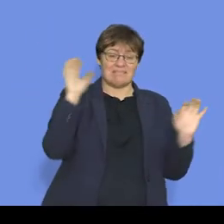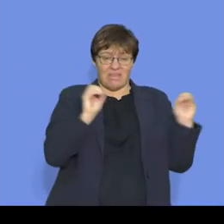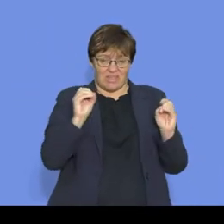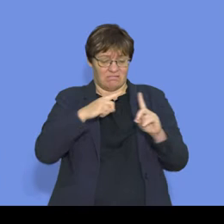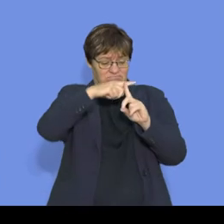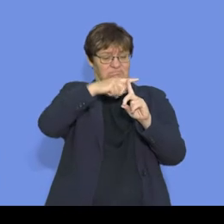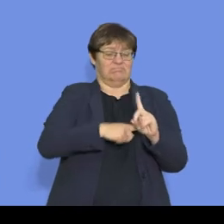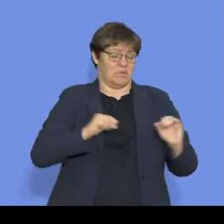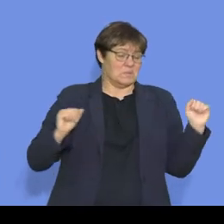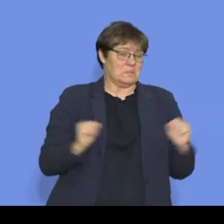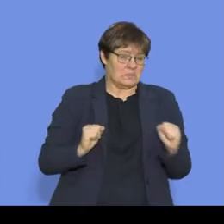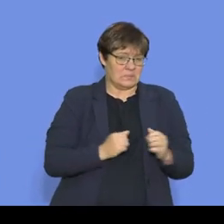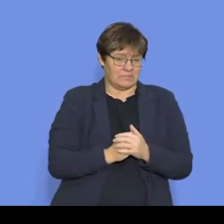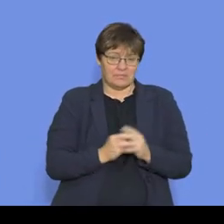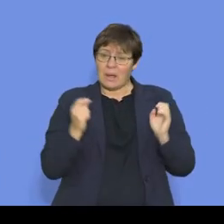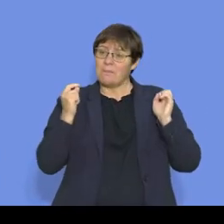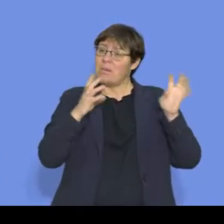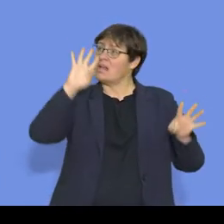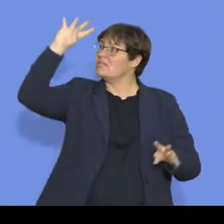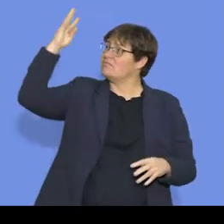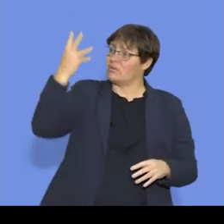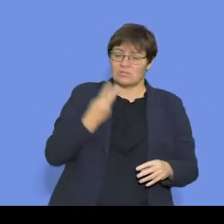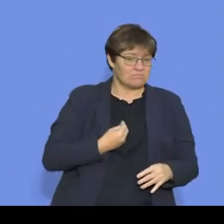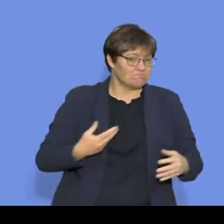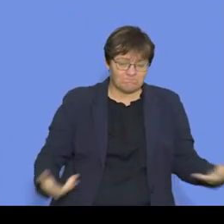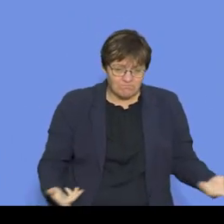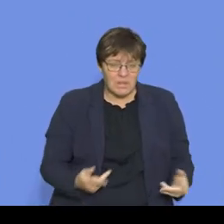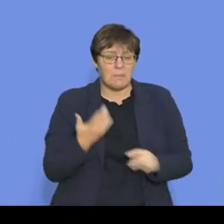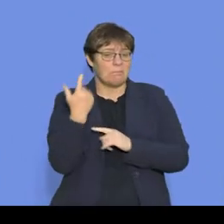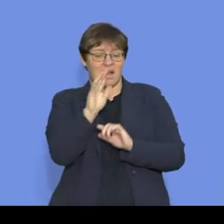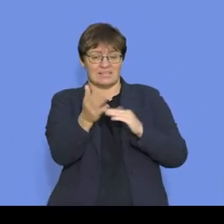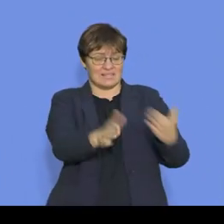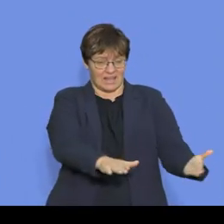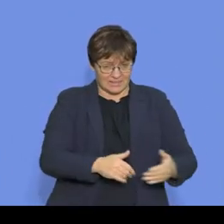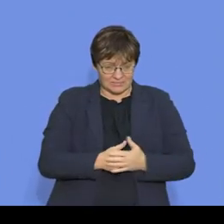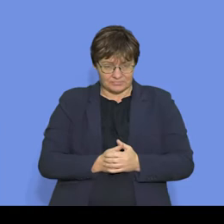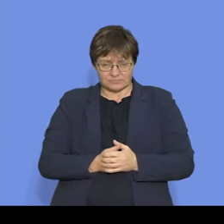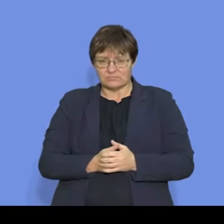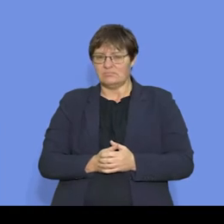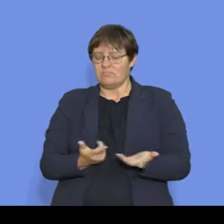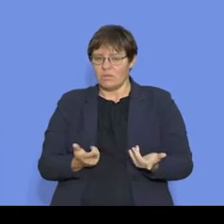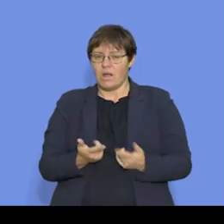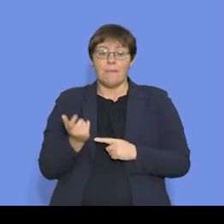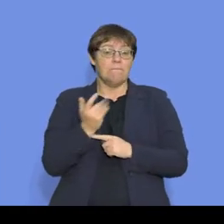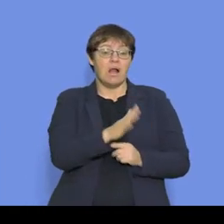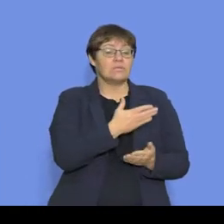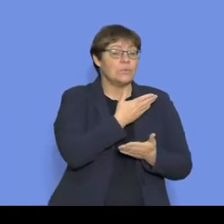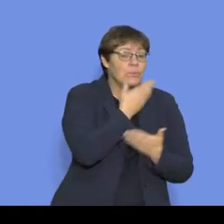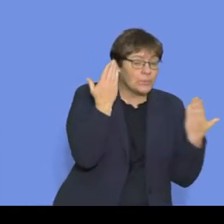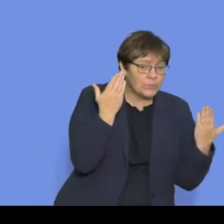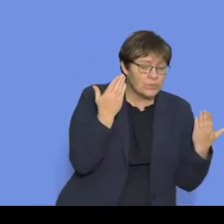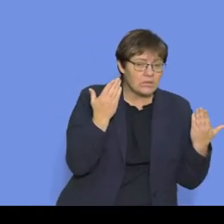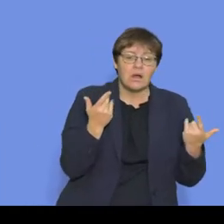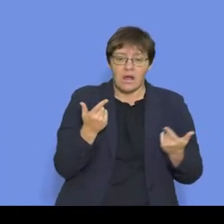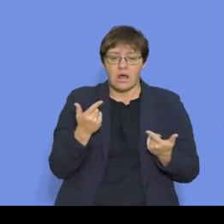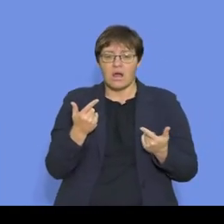sunlight, death of plants because they couldn't photosynthesize, and because there are no plants, there's